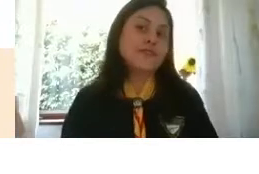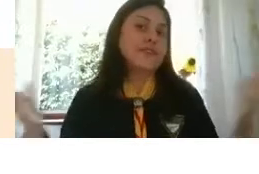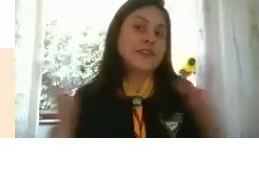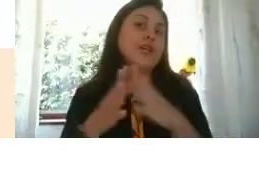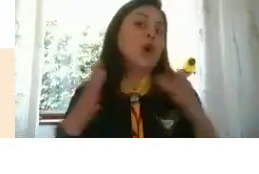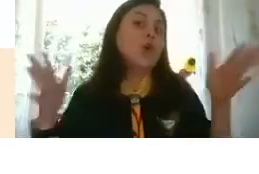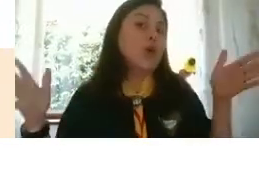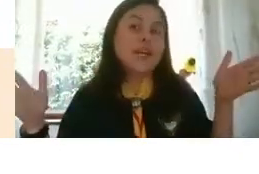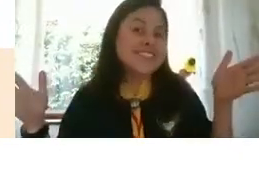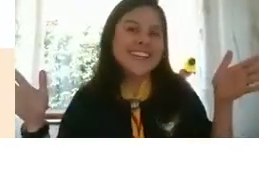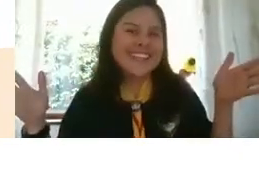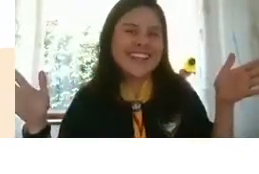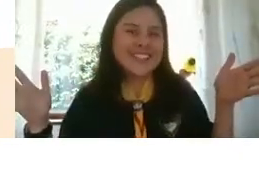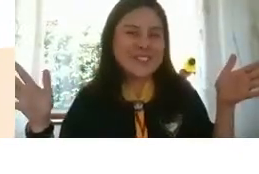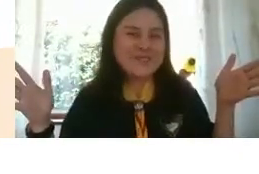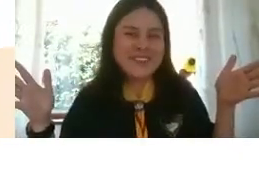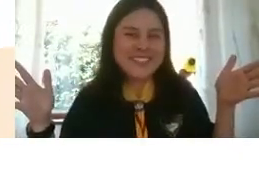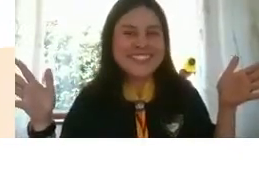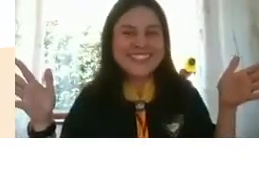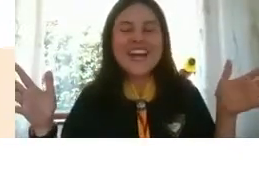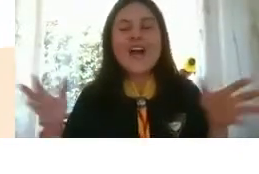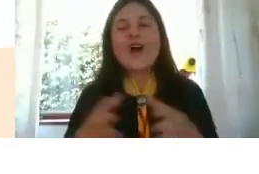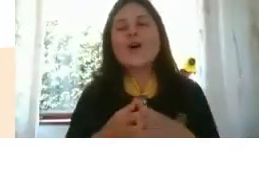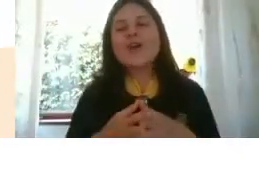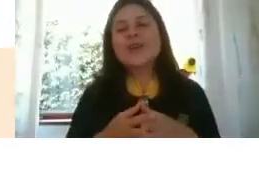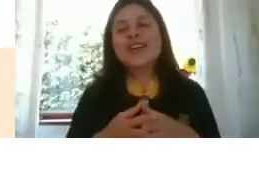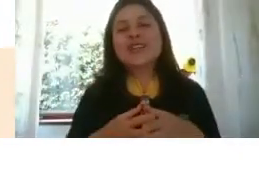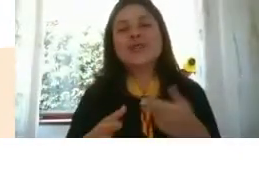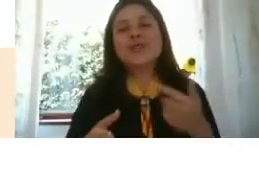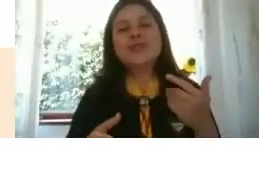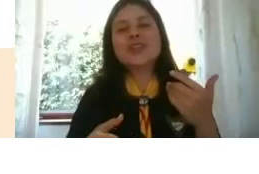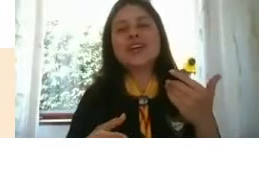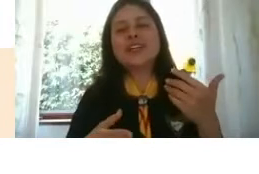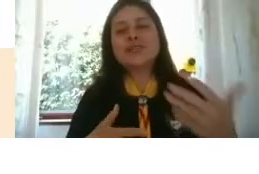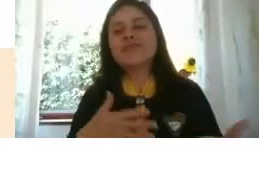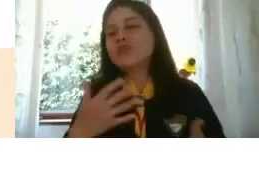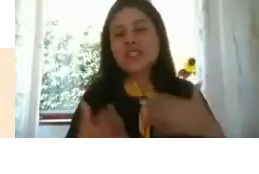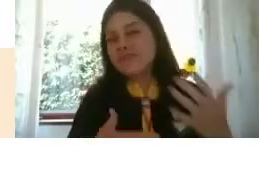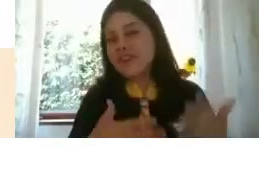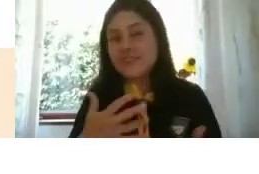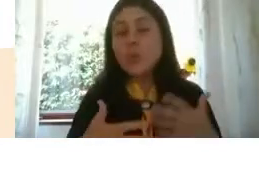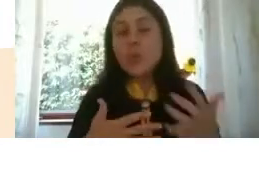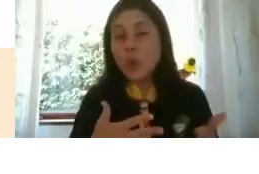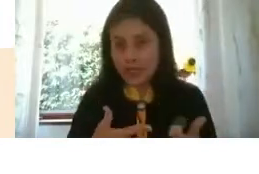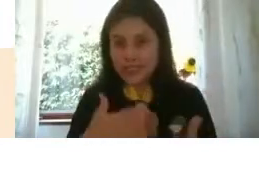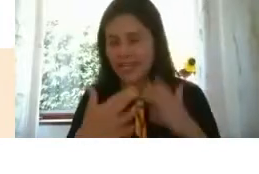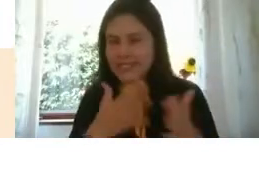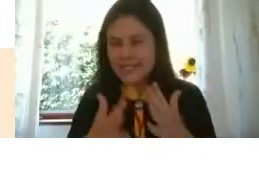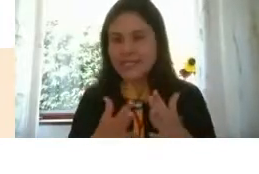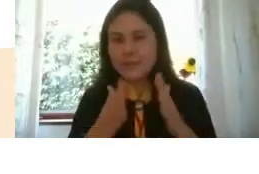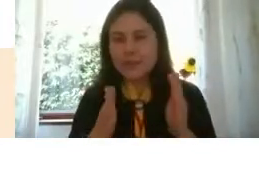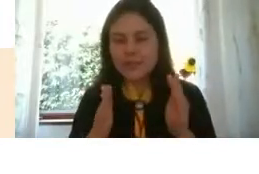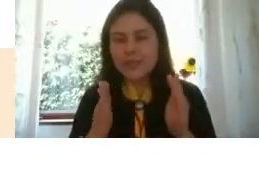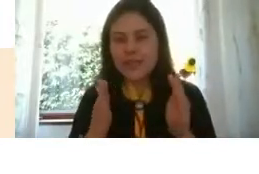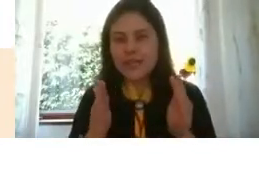look for very long words that are 25 letters, or you can use 25 words and see.